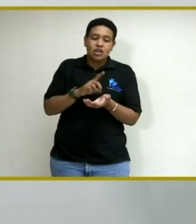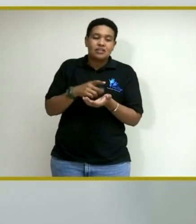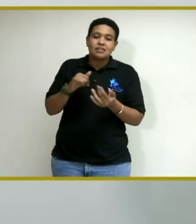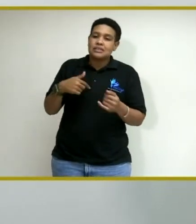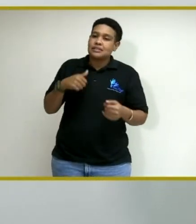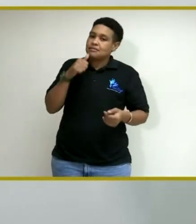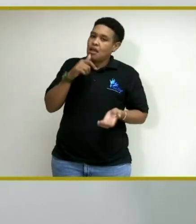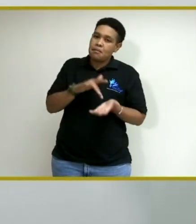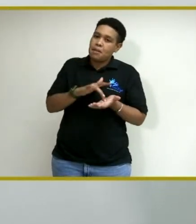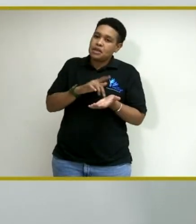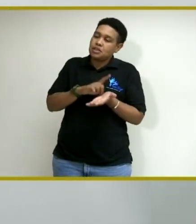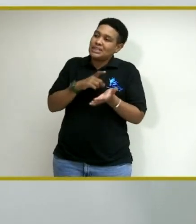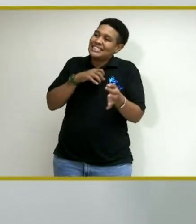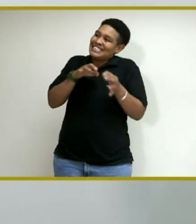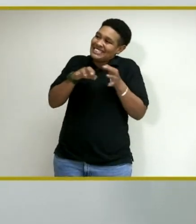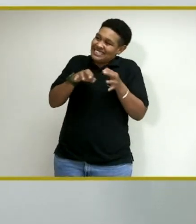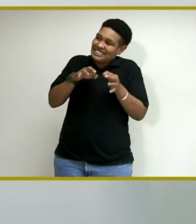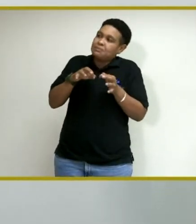not a medical doctor.